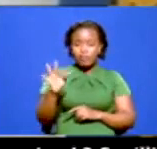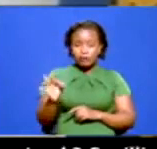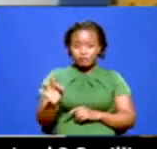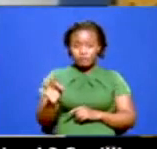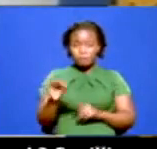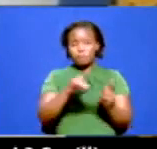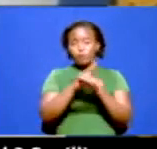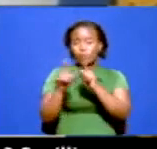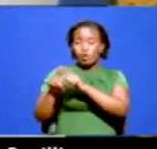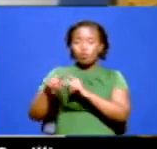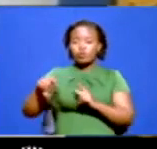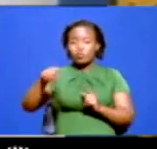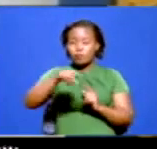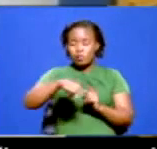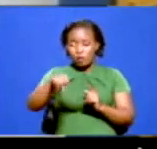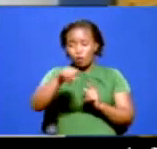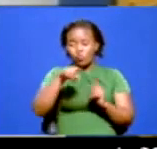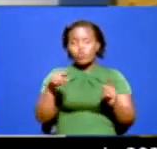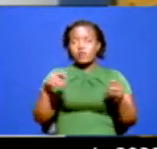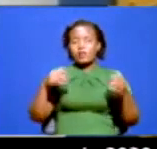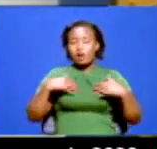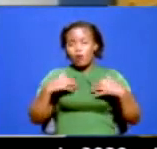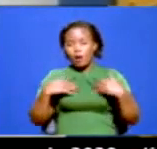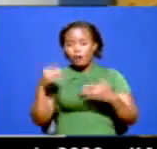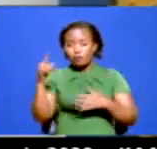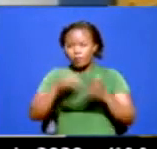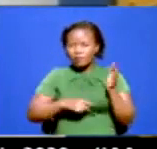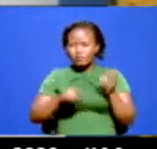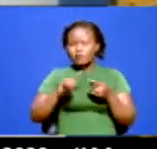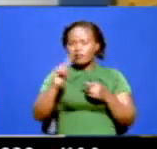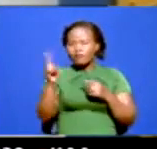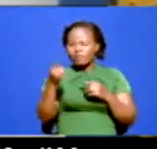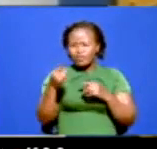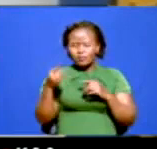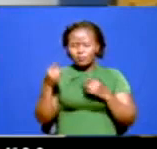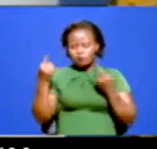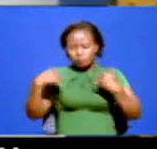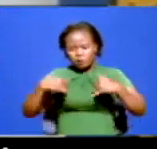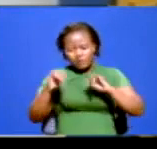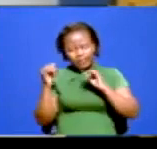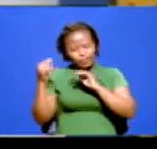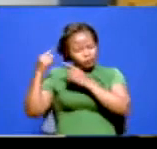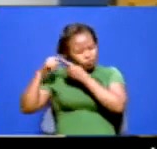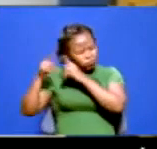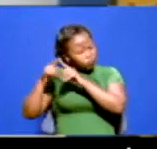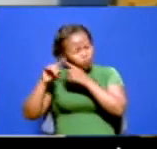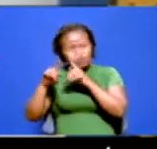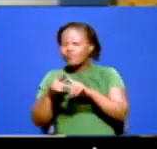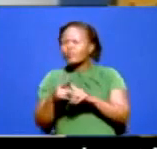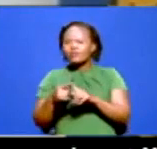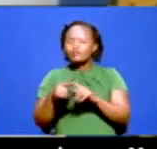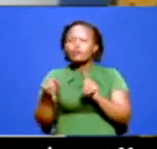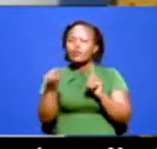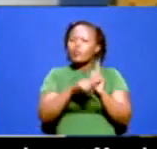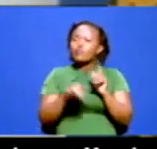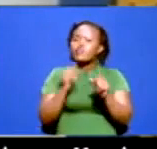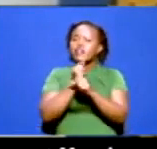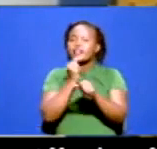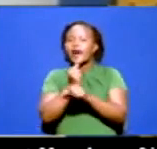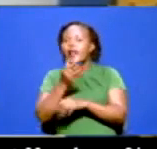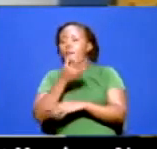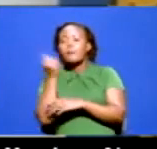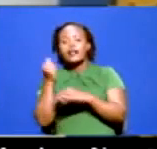and we have had to relook at what could we have done better.